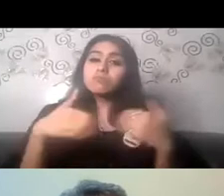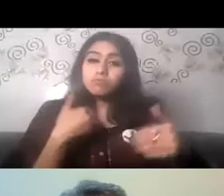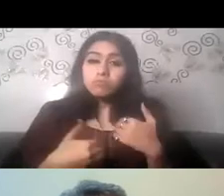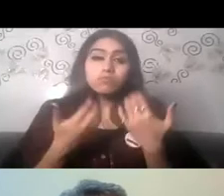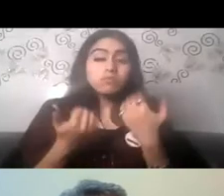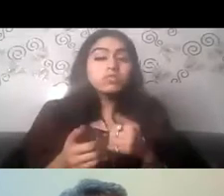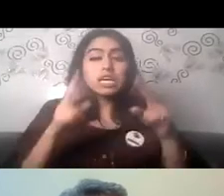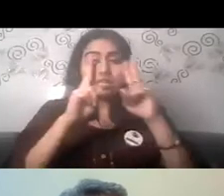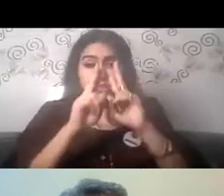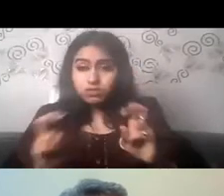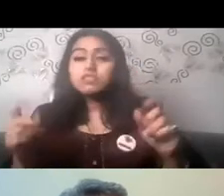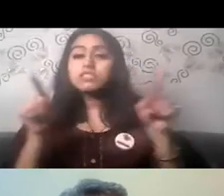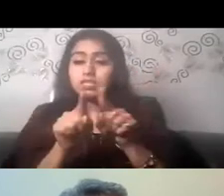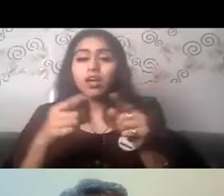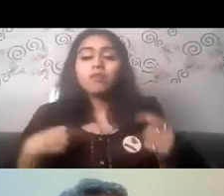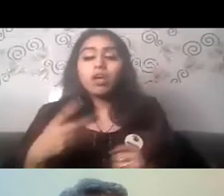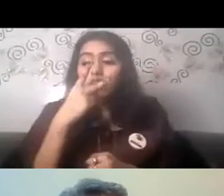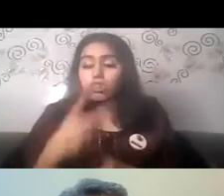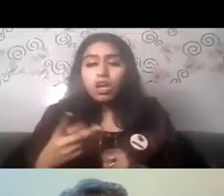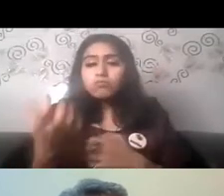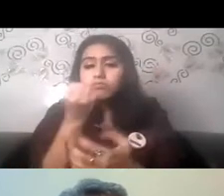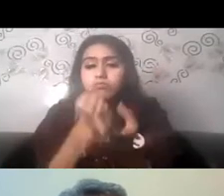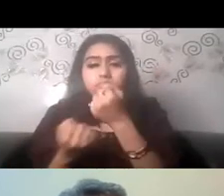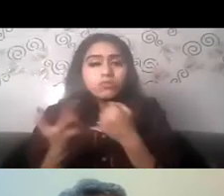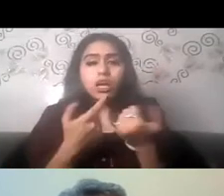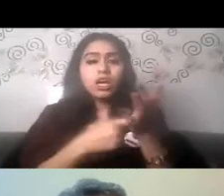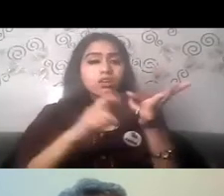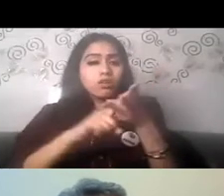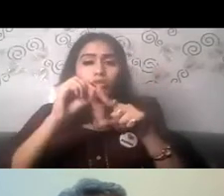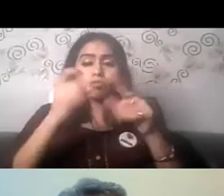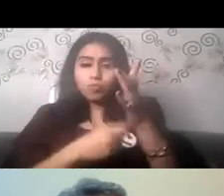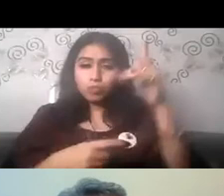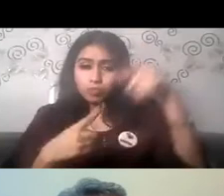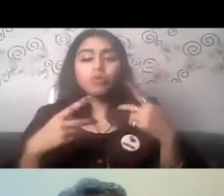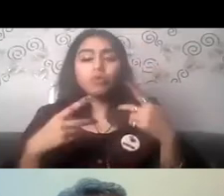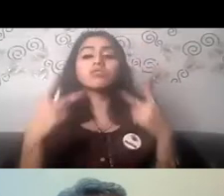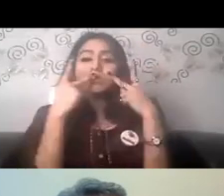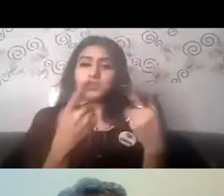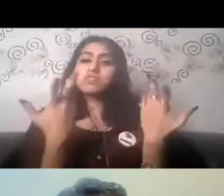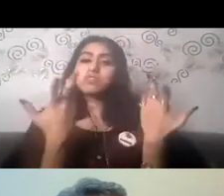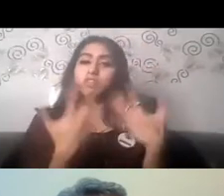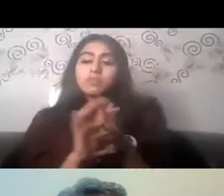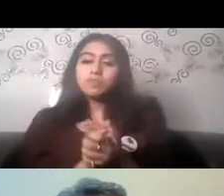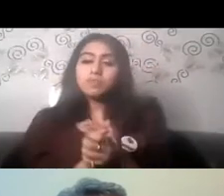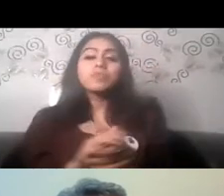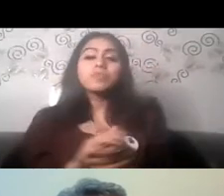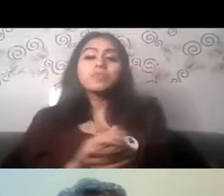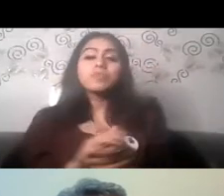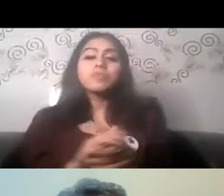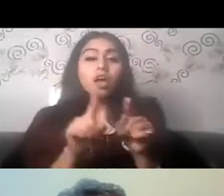research. Accenture did a brilliant report. The Clickaway Pound is another report that is well worth looking